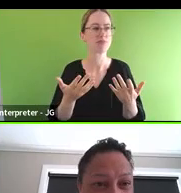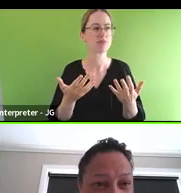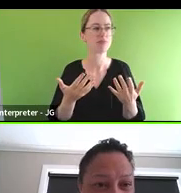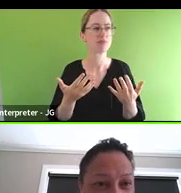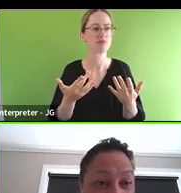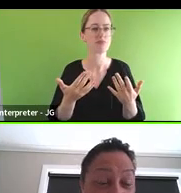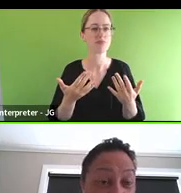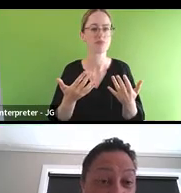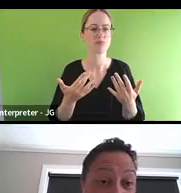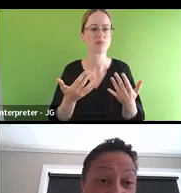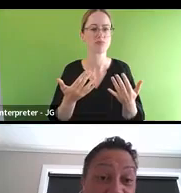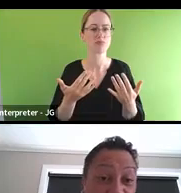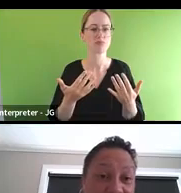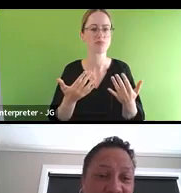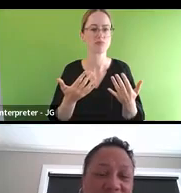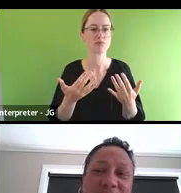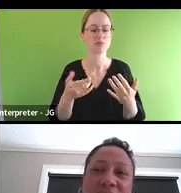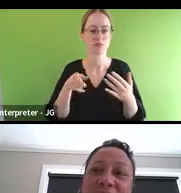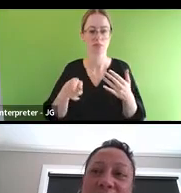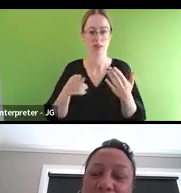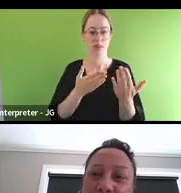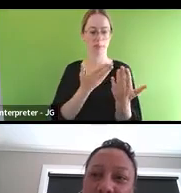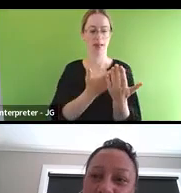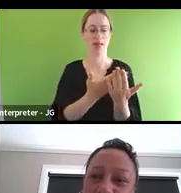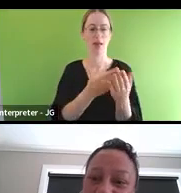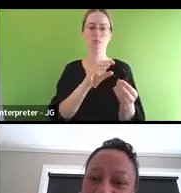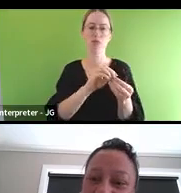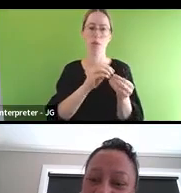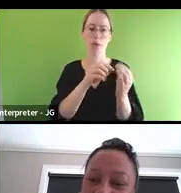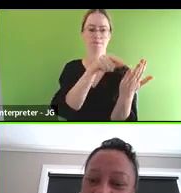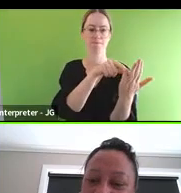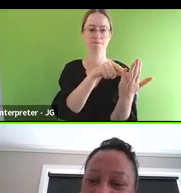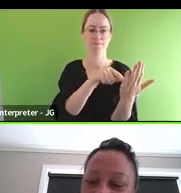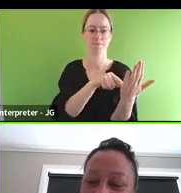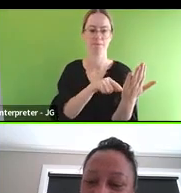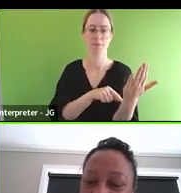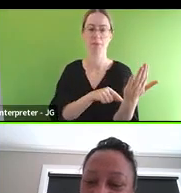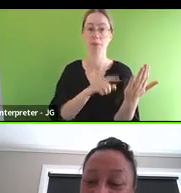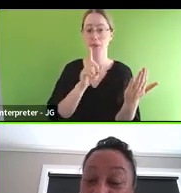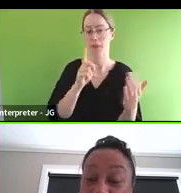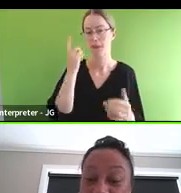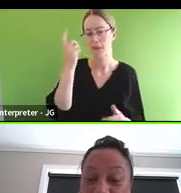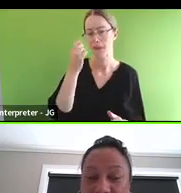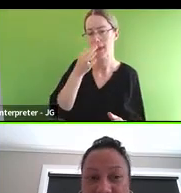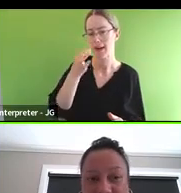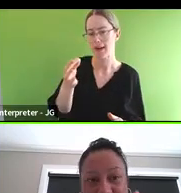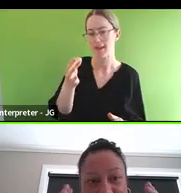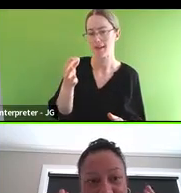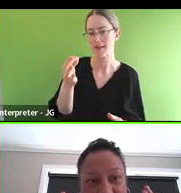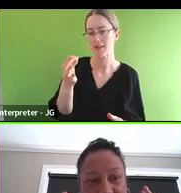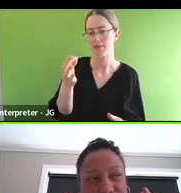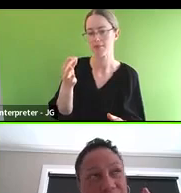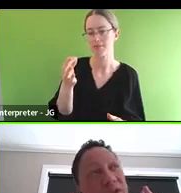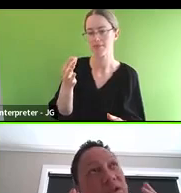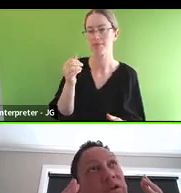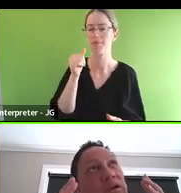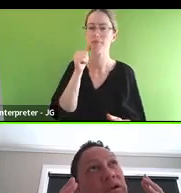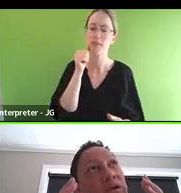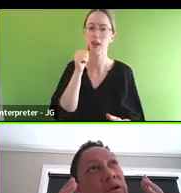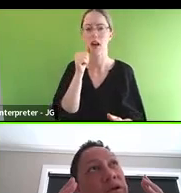the flaws of this bill as you see it, but I'm wondering a couple of things. I know that it's not